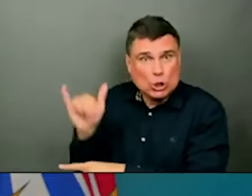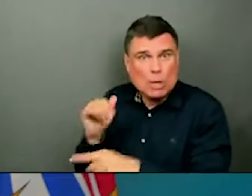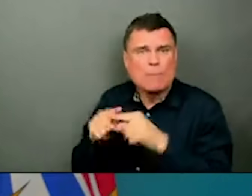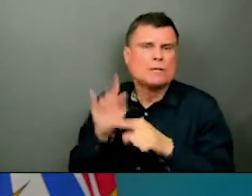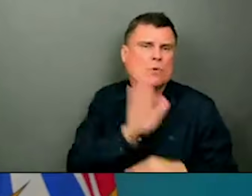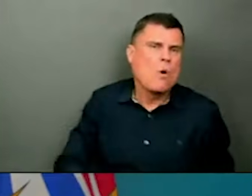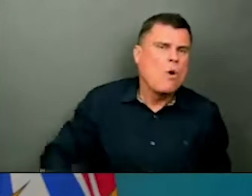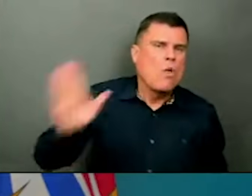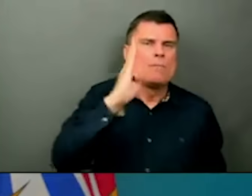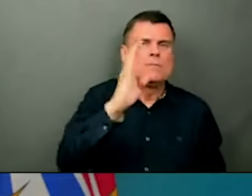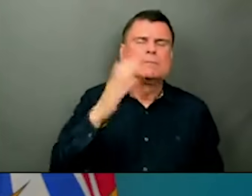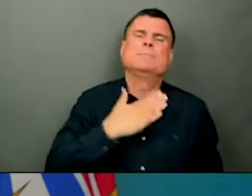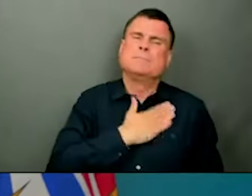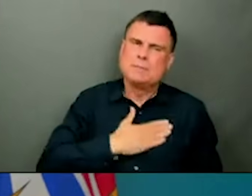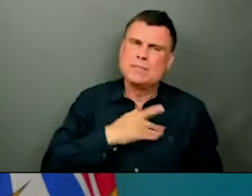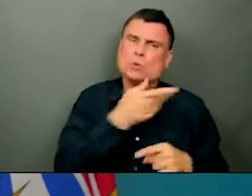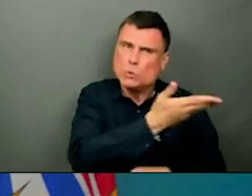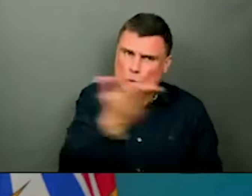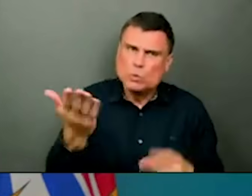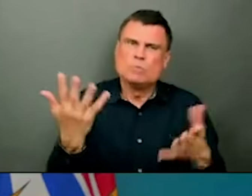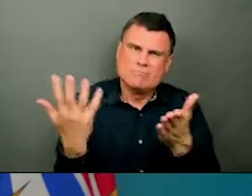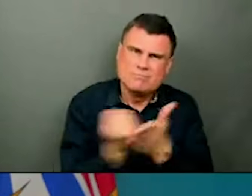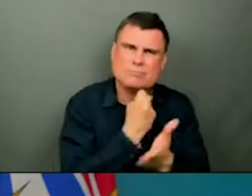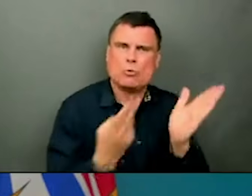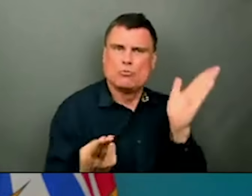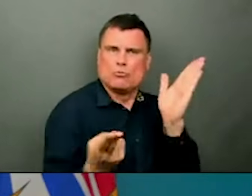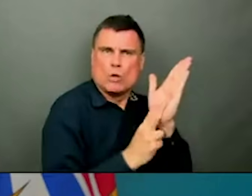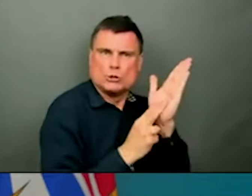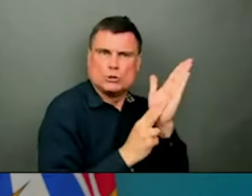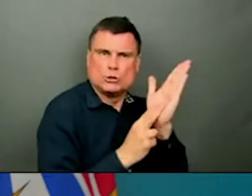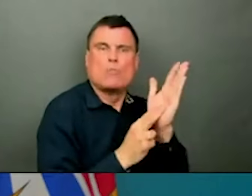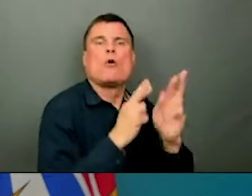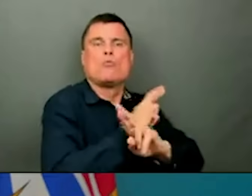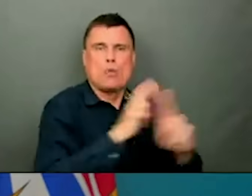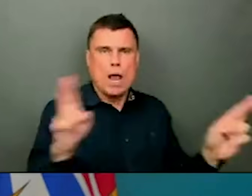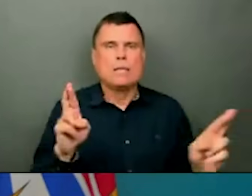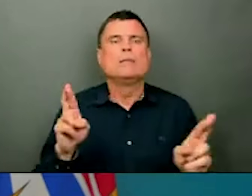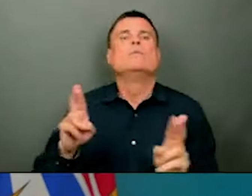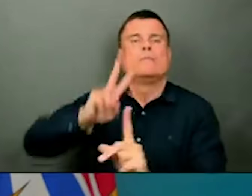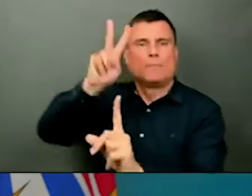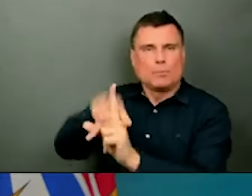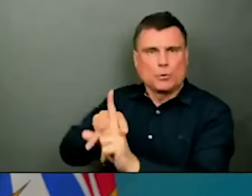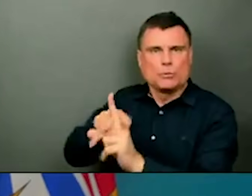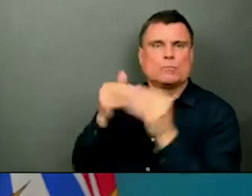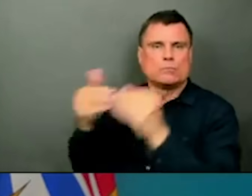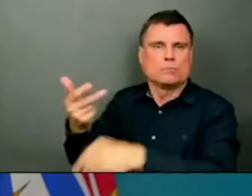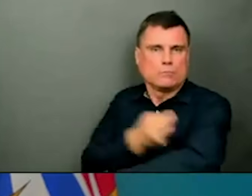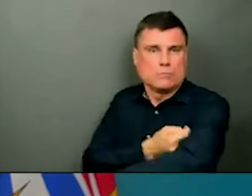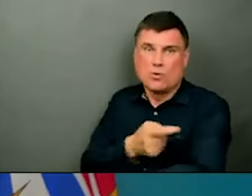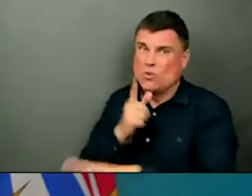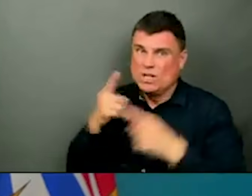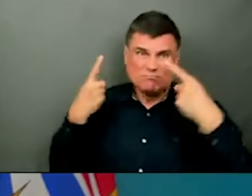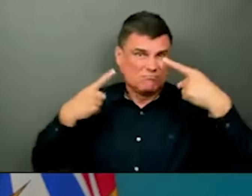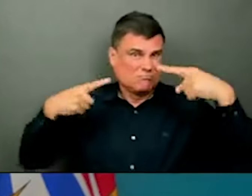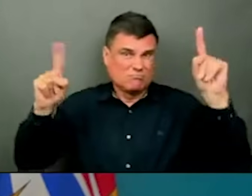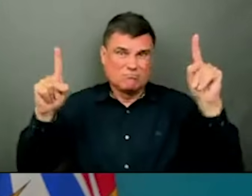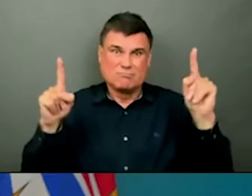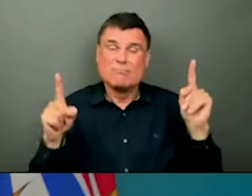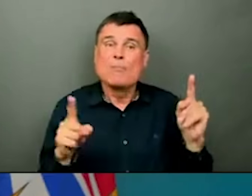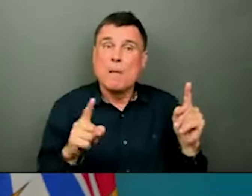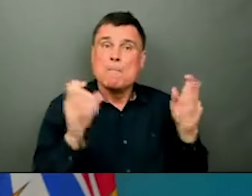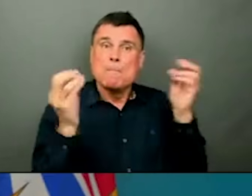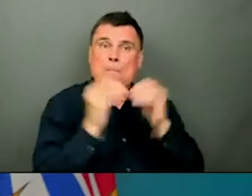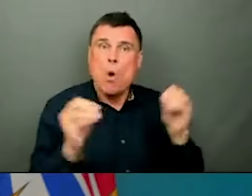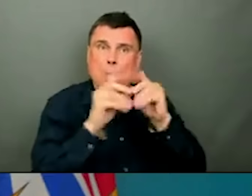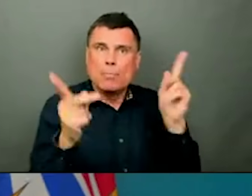Surrey, we've had a lot of success in the last number of days, as I mentioned, the registration numbers, the